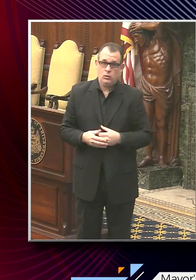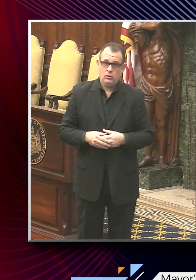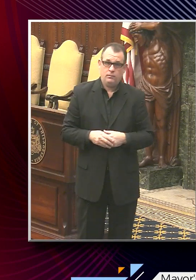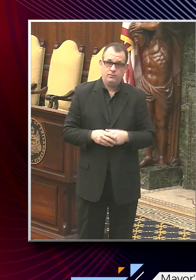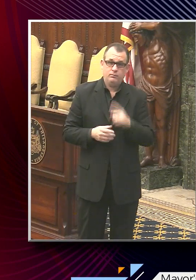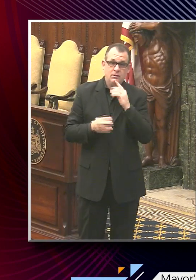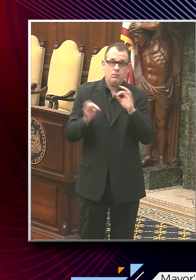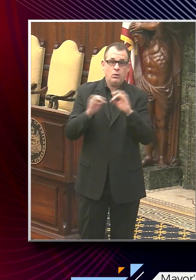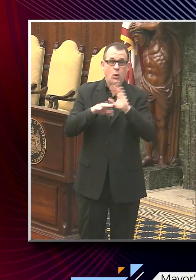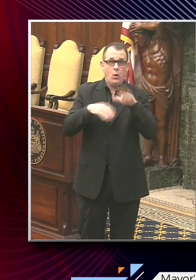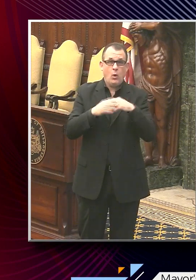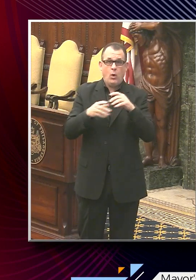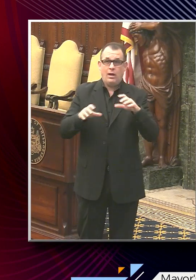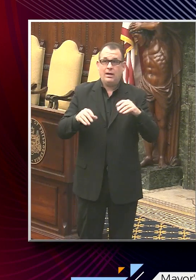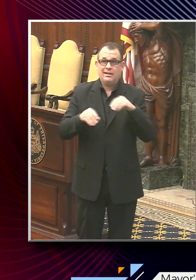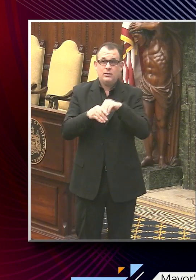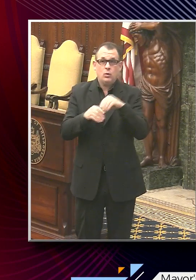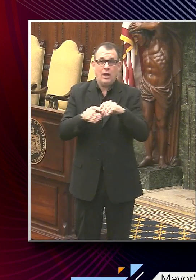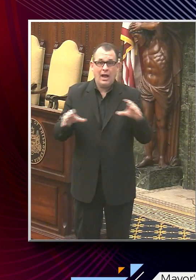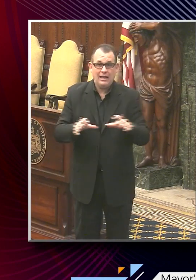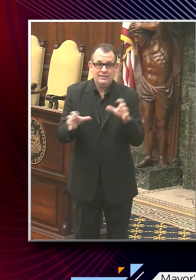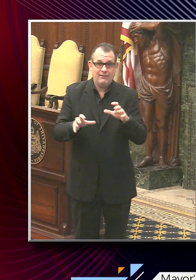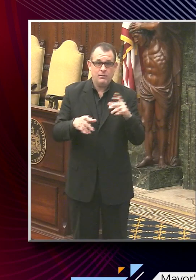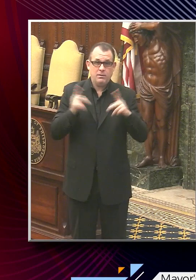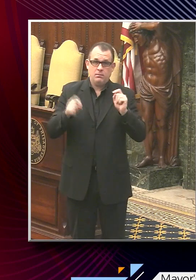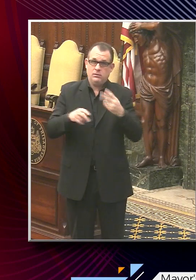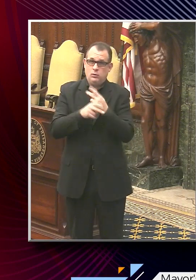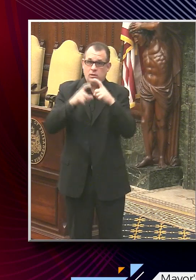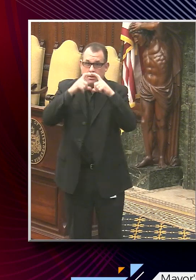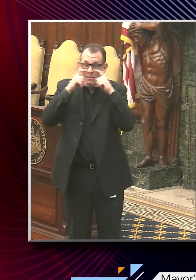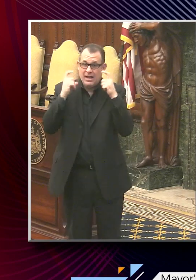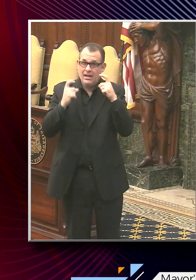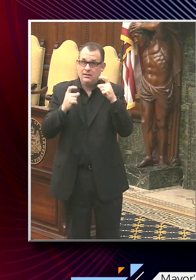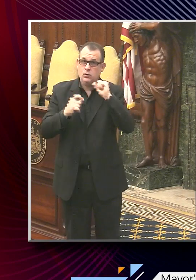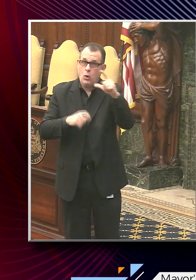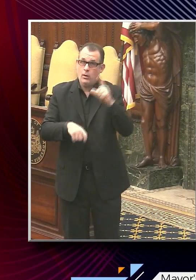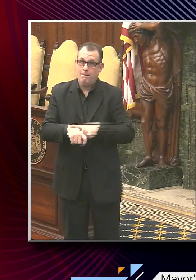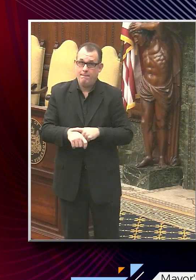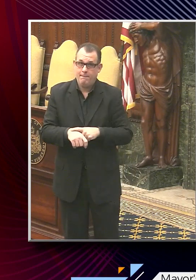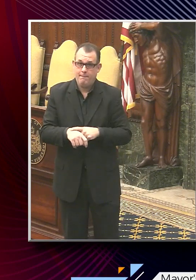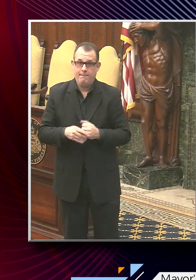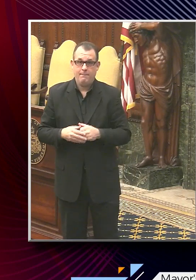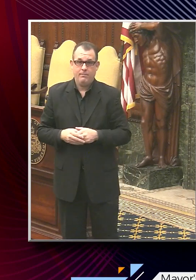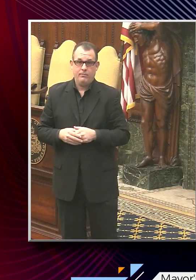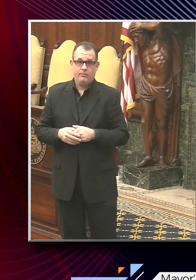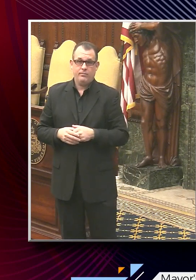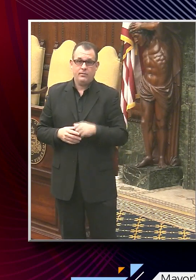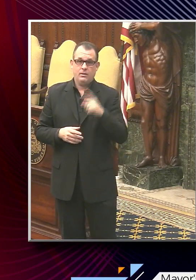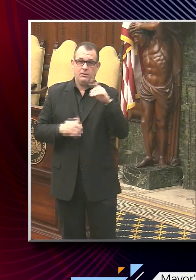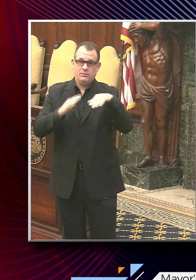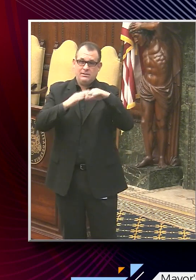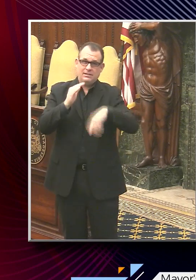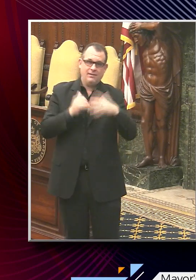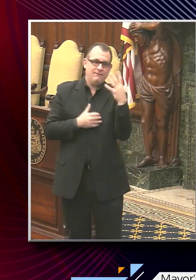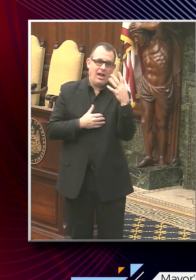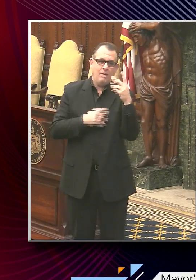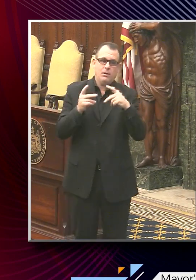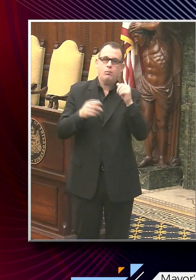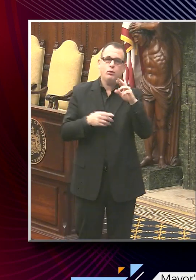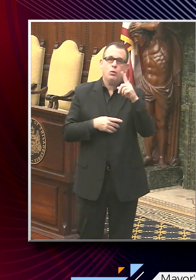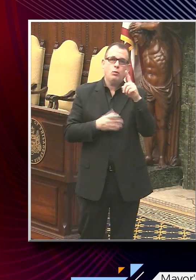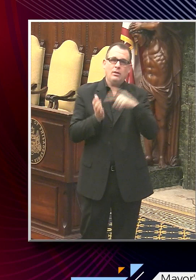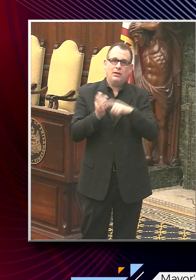indoor activities, including gyms, people must wear masks at all times. And the density has to be less than 5 persons per 1,000 square